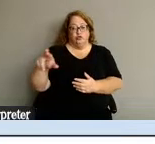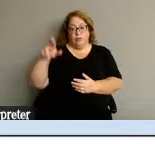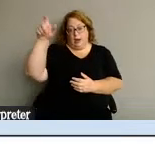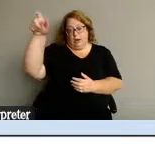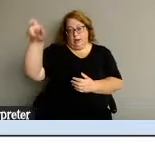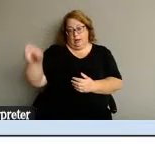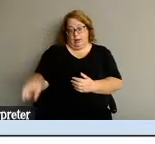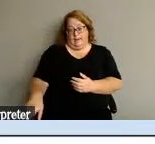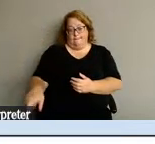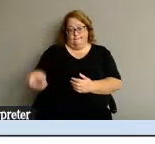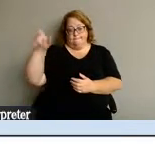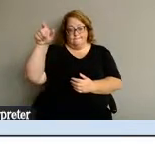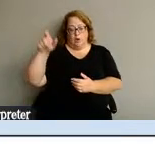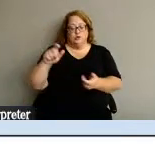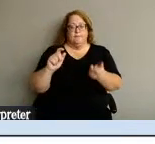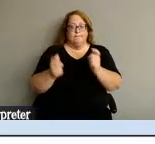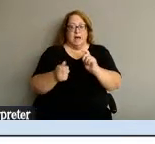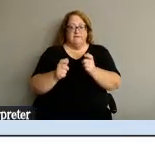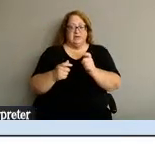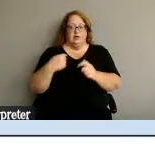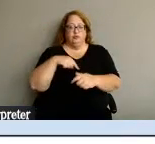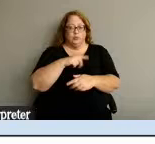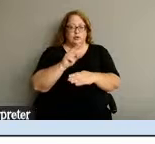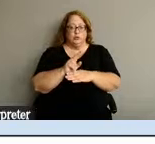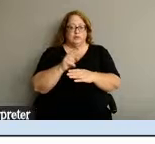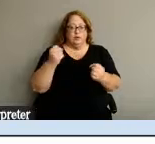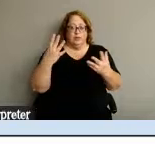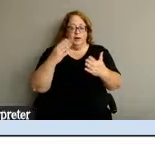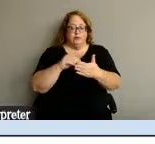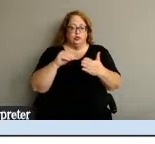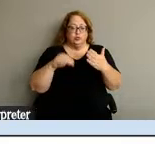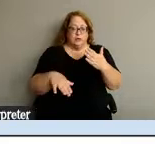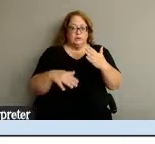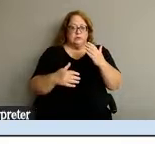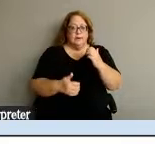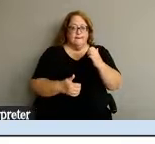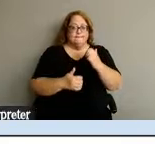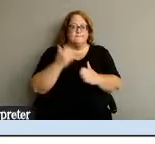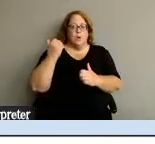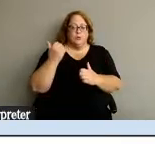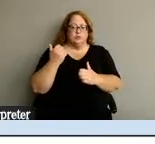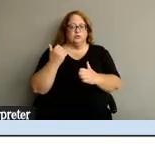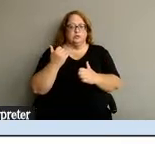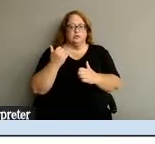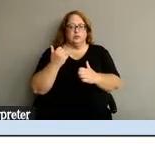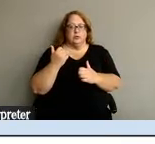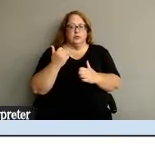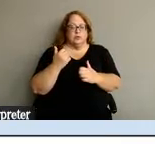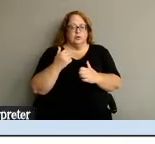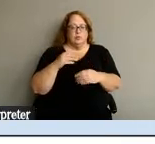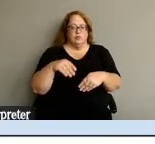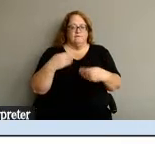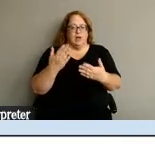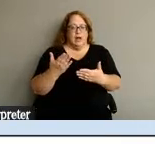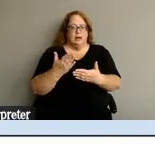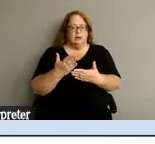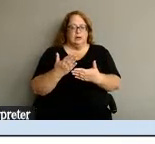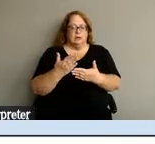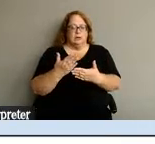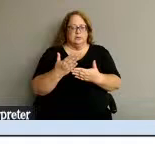right are some modifications that we use for a lot of our students, and the majority of these that are listed are to provide some of